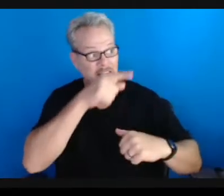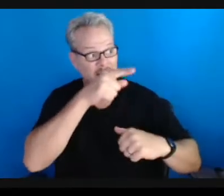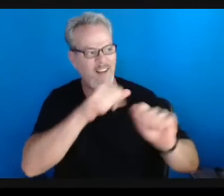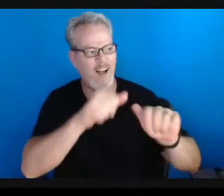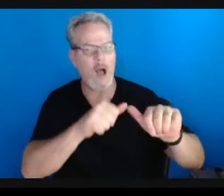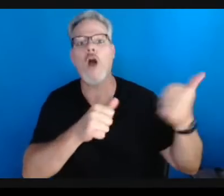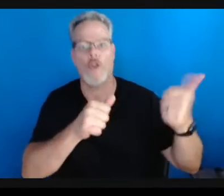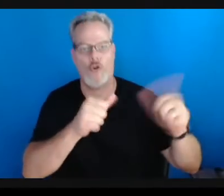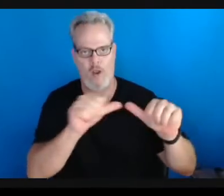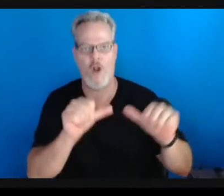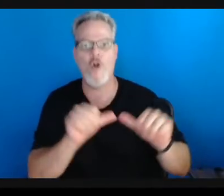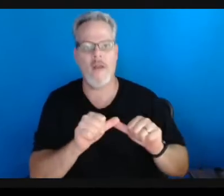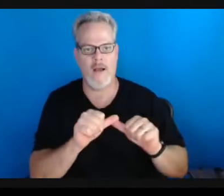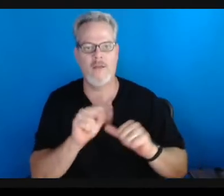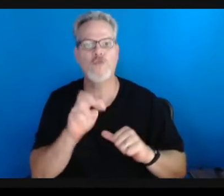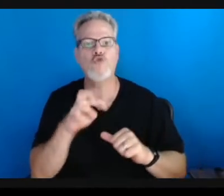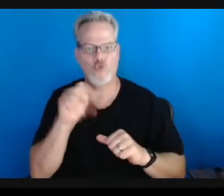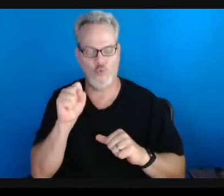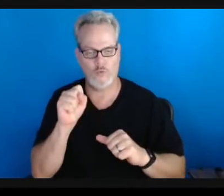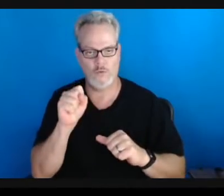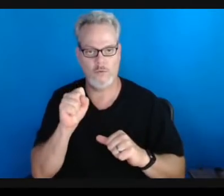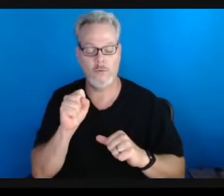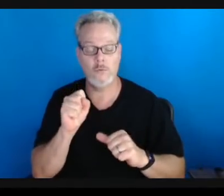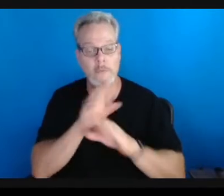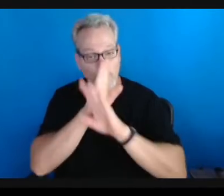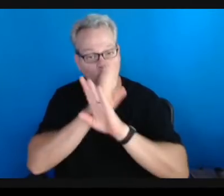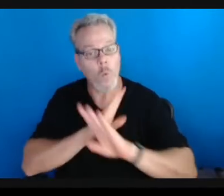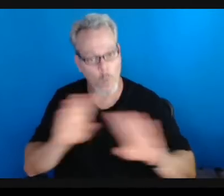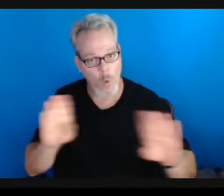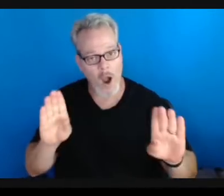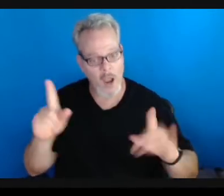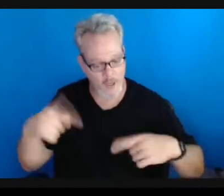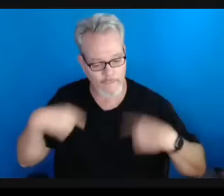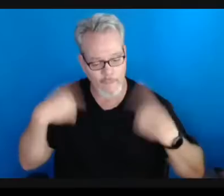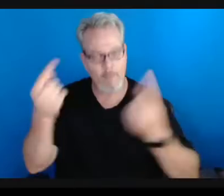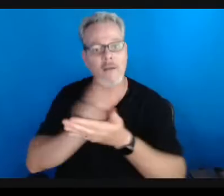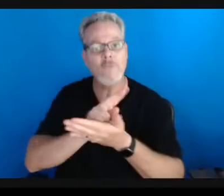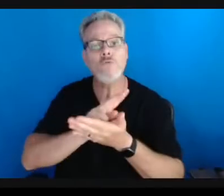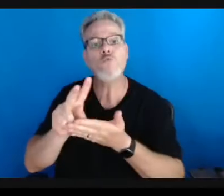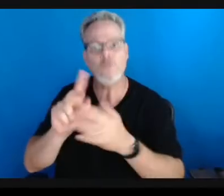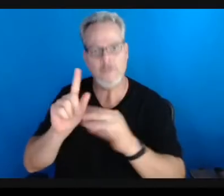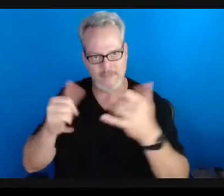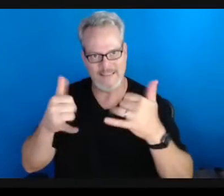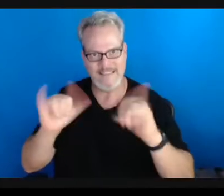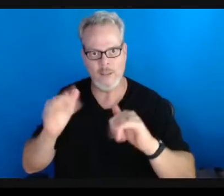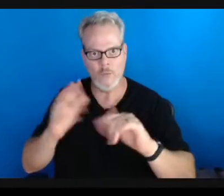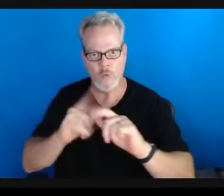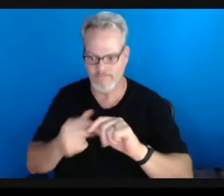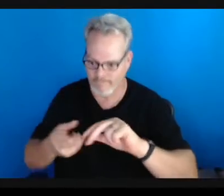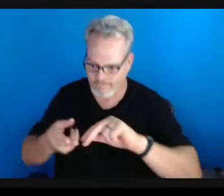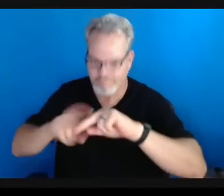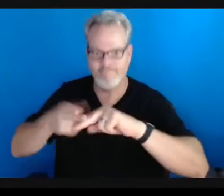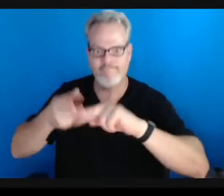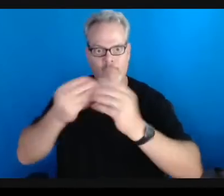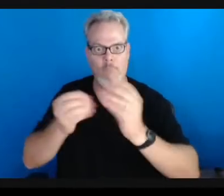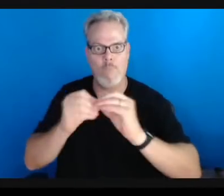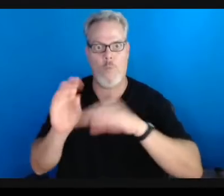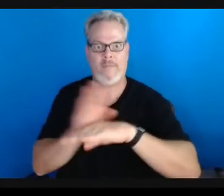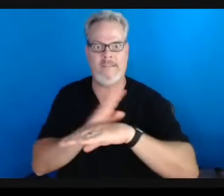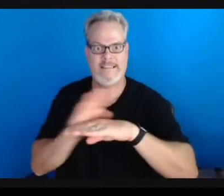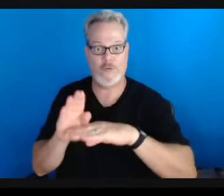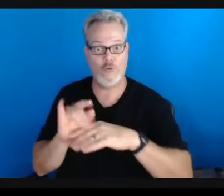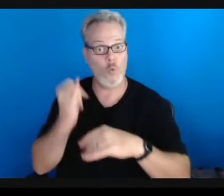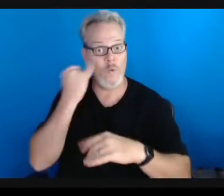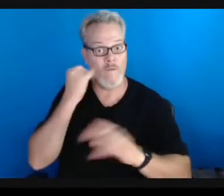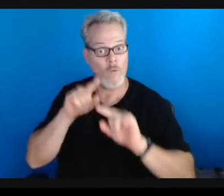there. It's been quiet somewhat for the last 2 weeks, but they're about to ramp up again. So if you're headed to the park for the